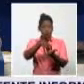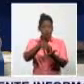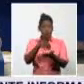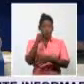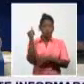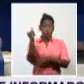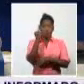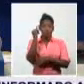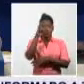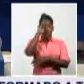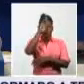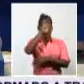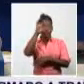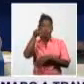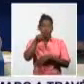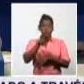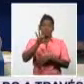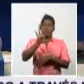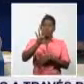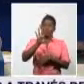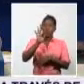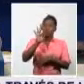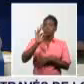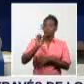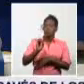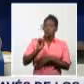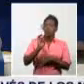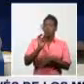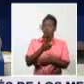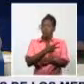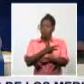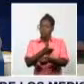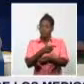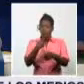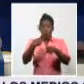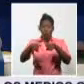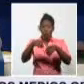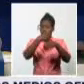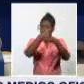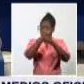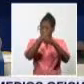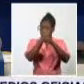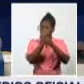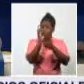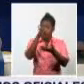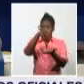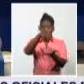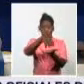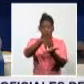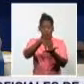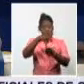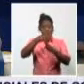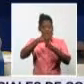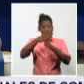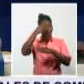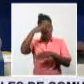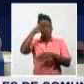1,859 samples from different patients. At the laboratory of the Pedro Curie Tropical Medicine